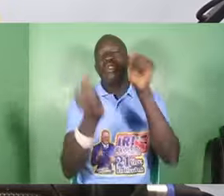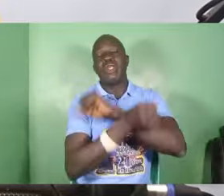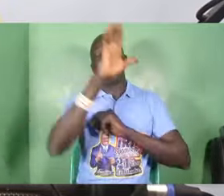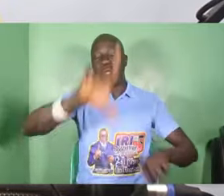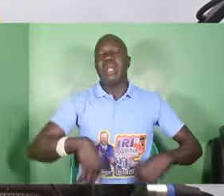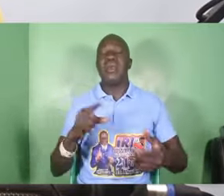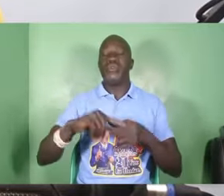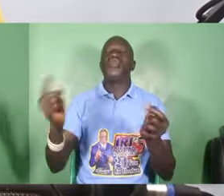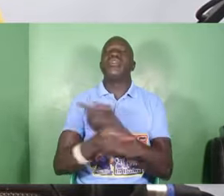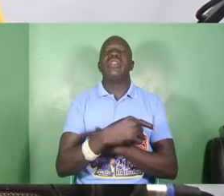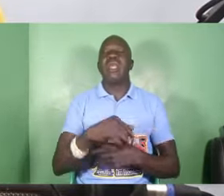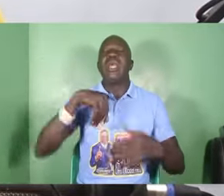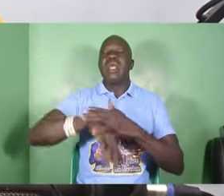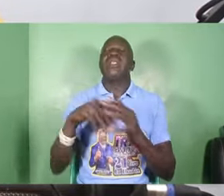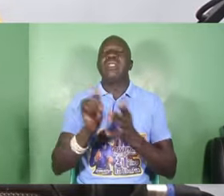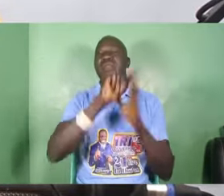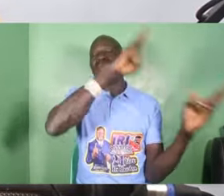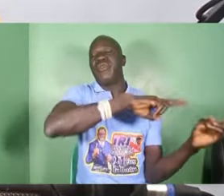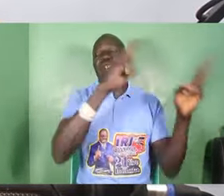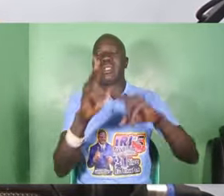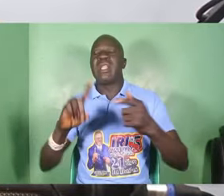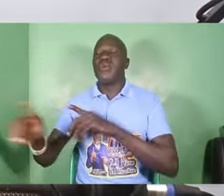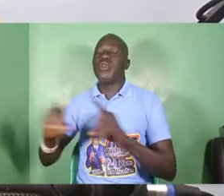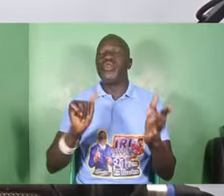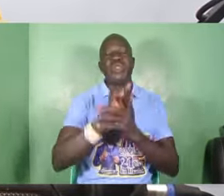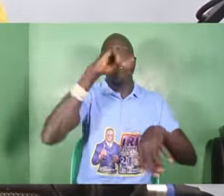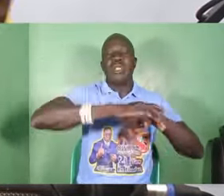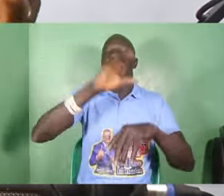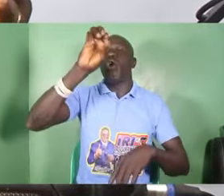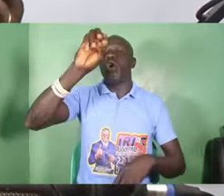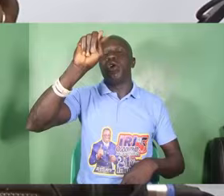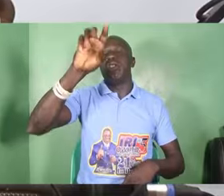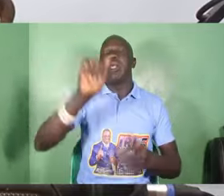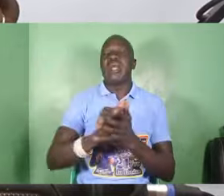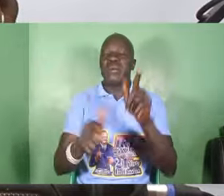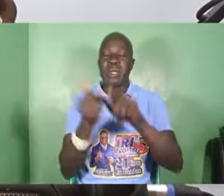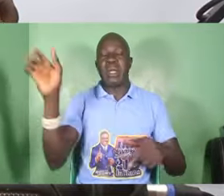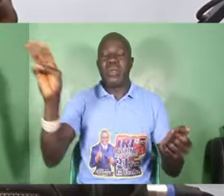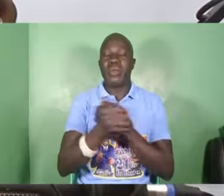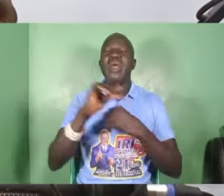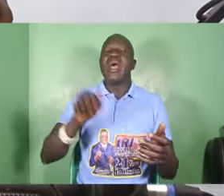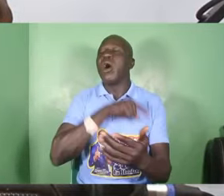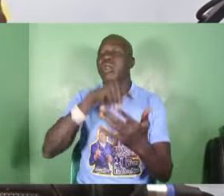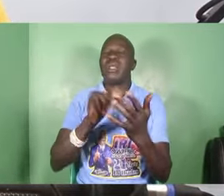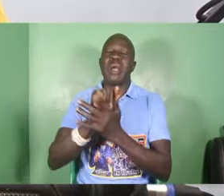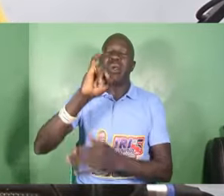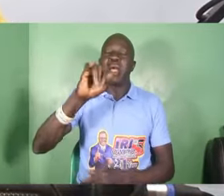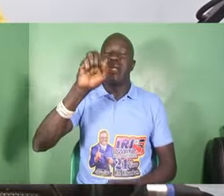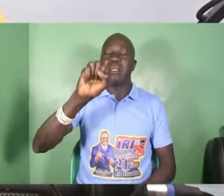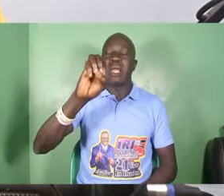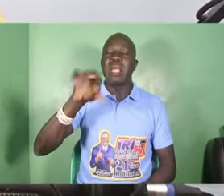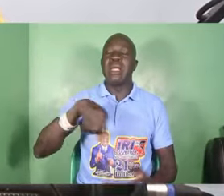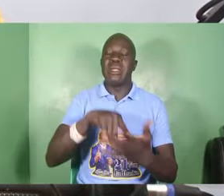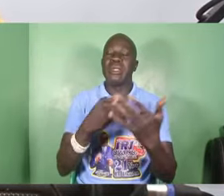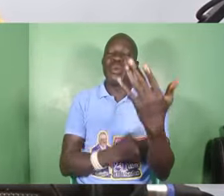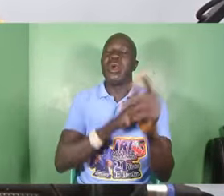padà. amen. your story. ìṣọ́ òru tá a ṣe gbọ́jú ní ọ̀tà. fiji that we did at ọ̀tà. o ní agbára. it was so powerful. bẹ́ẹ̀ bẹ́ẹ̀ ni ìsẹ́yìn. and also that of ìsẹ́yìn.